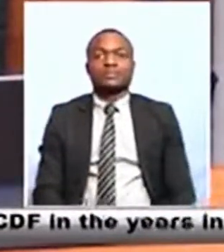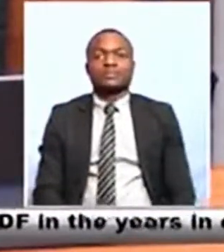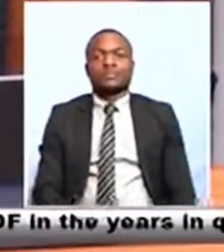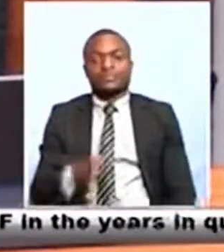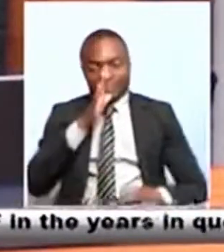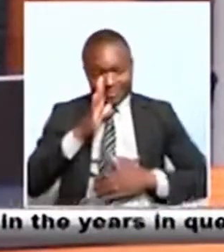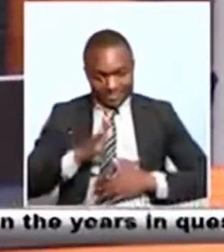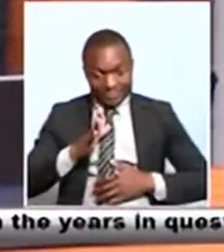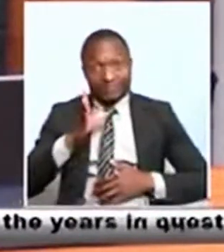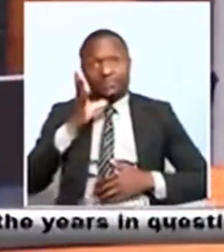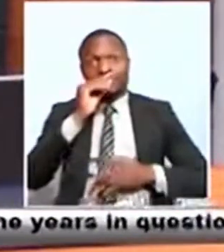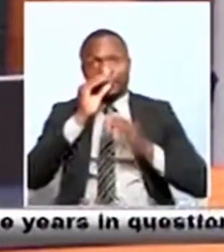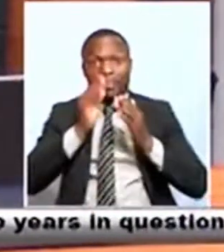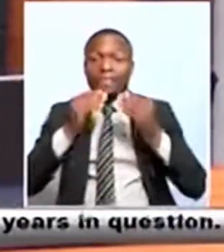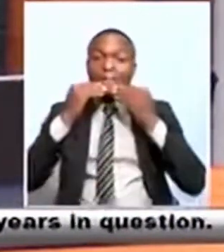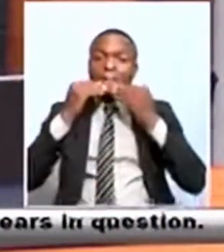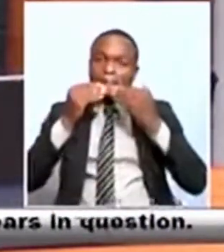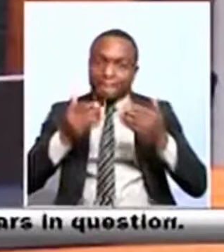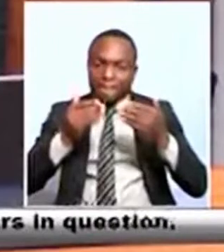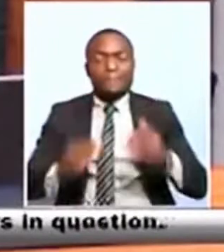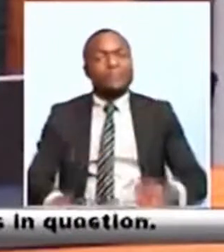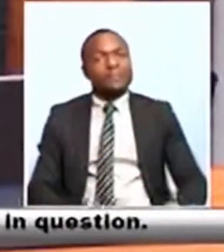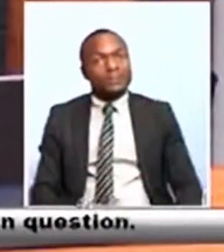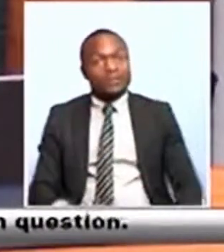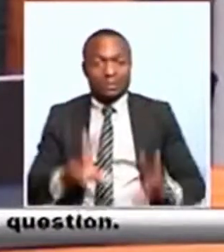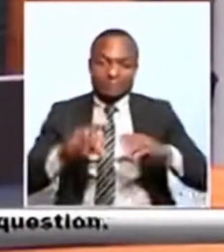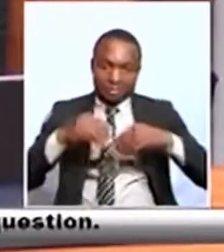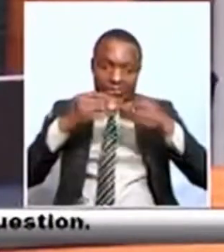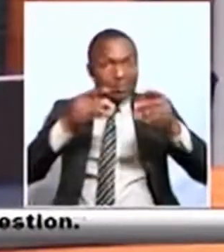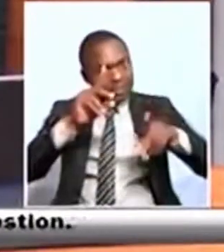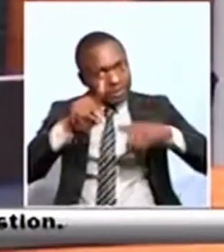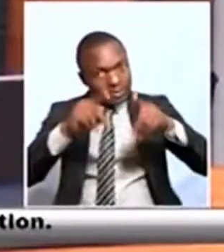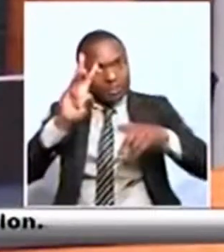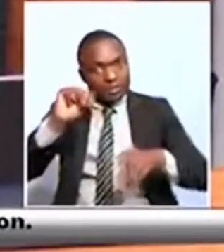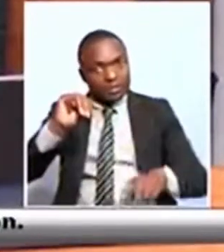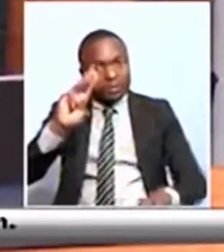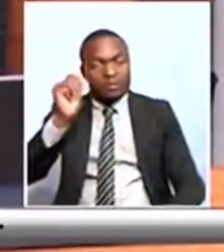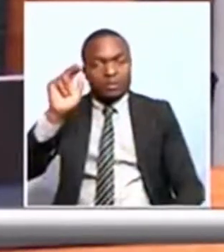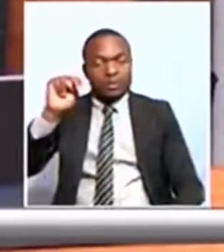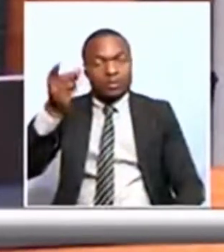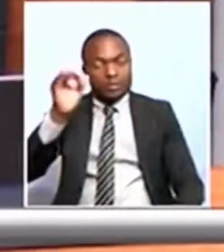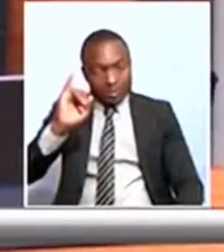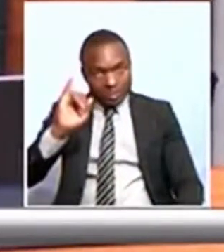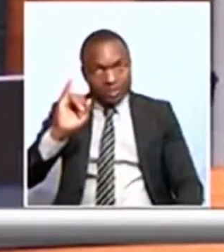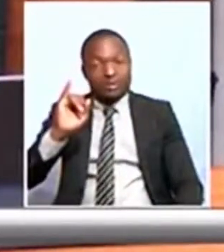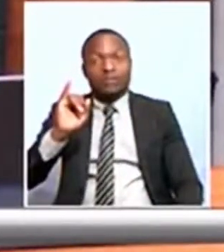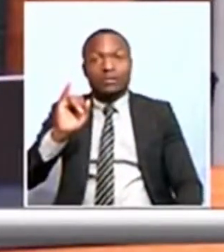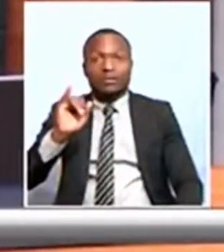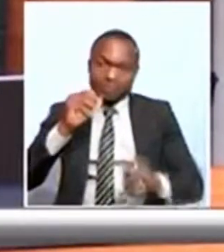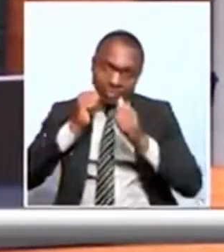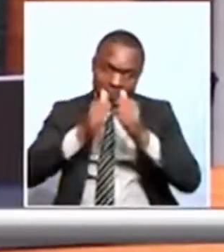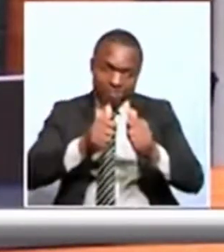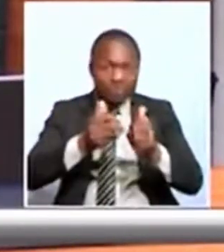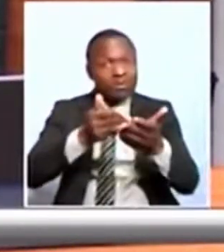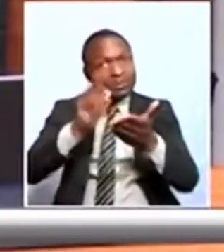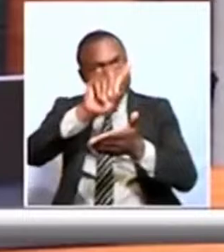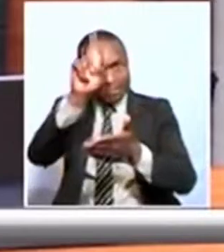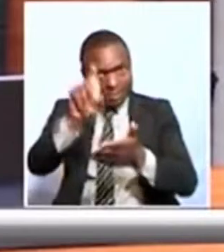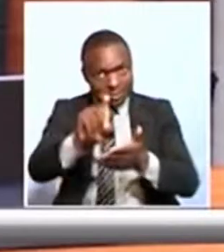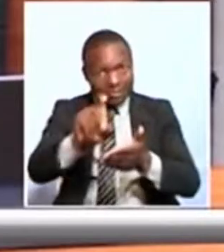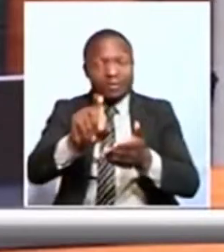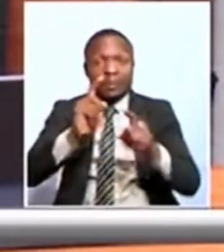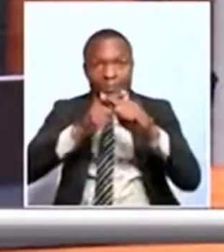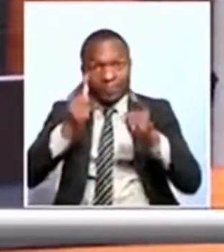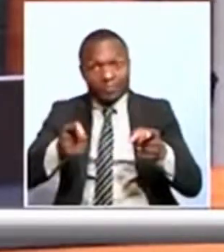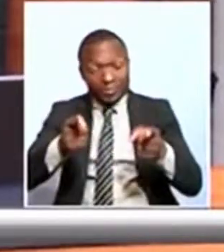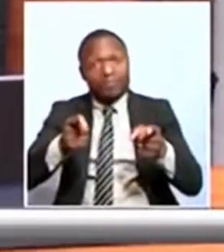Madam Speaker, thank you so very much for giving the people of Mwandi, through me, an opportunity to follow up on this question. But before